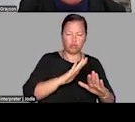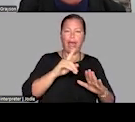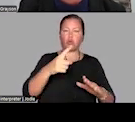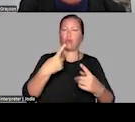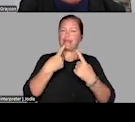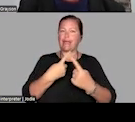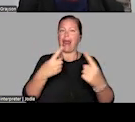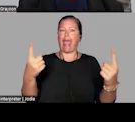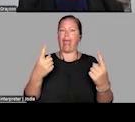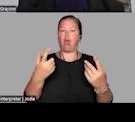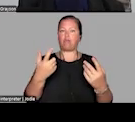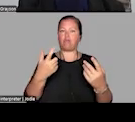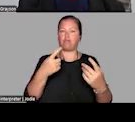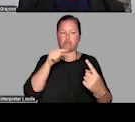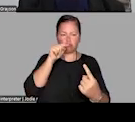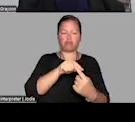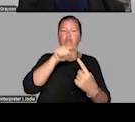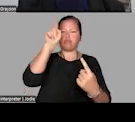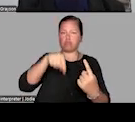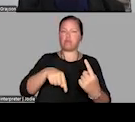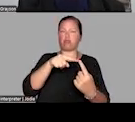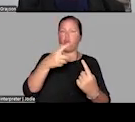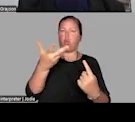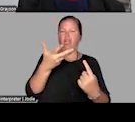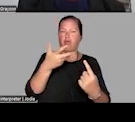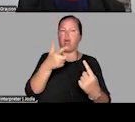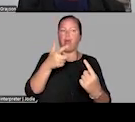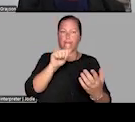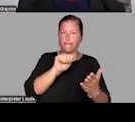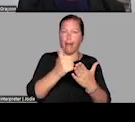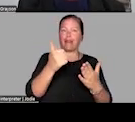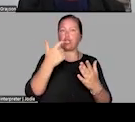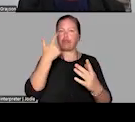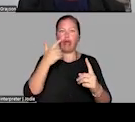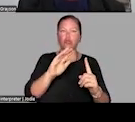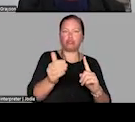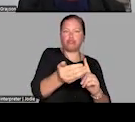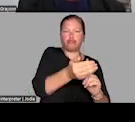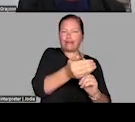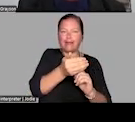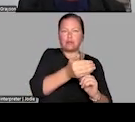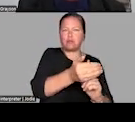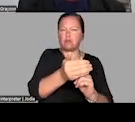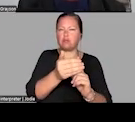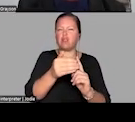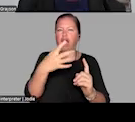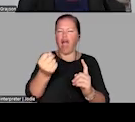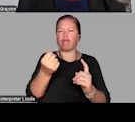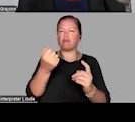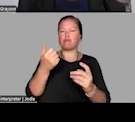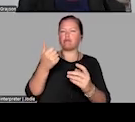that at times, and you publish, and sometimes you try to protect it. There are many protection mechanisms in the traditional